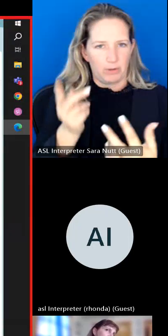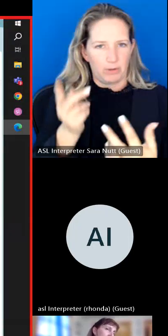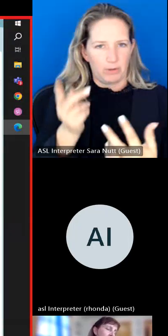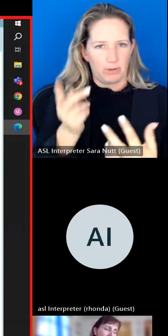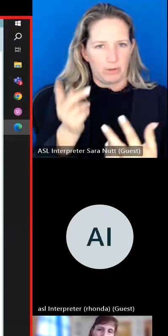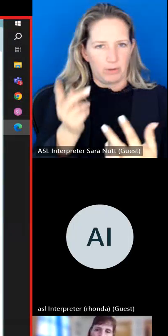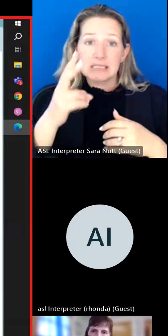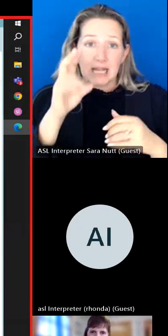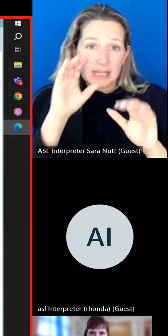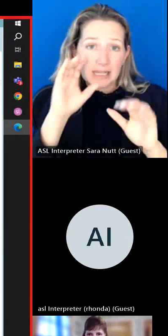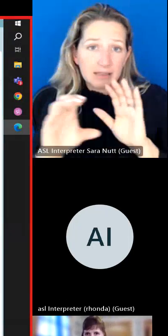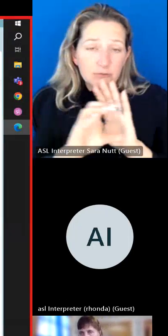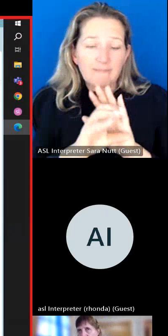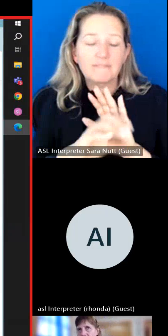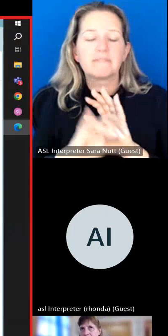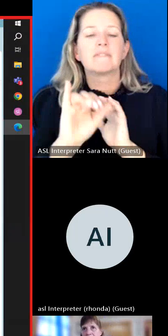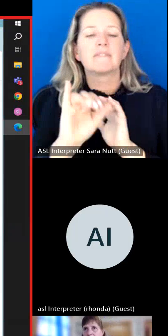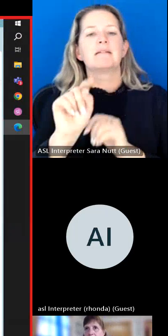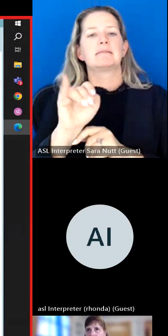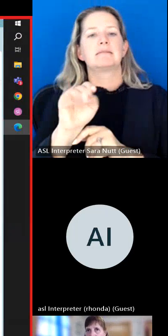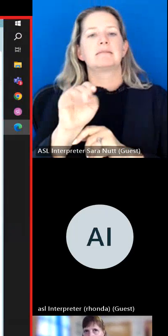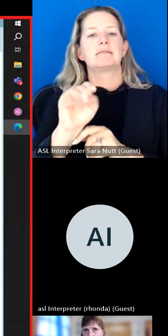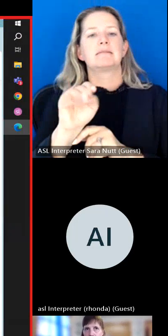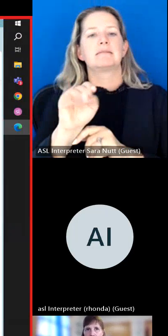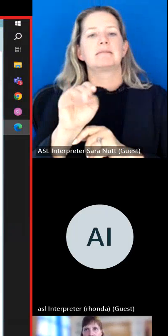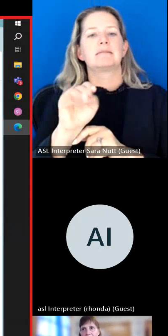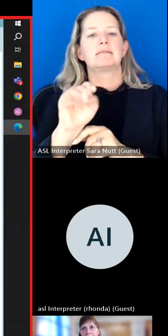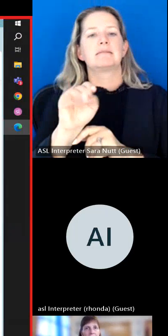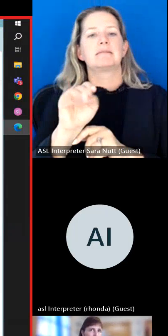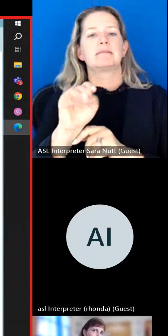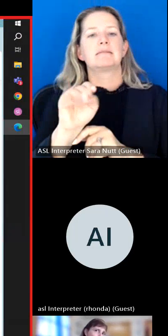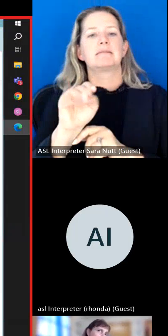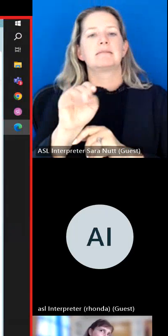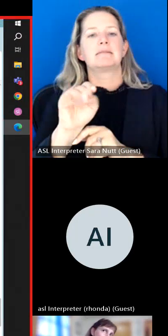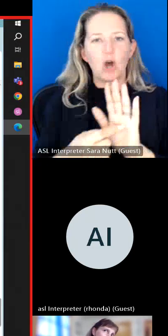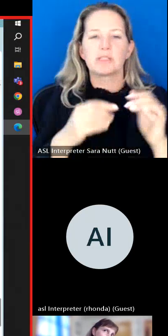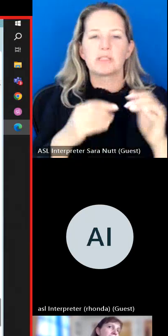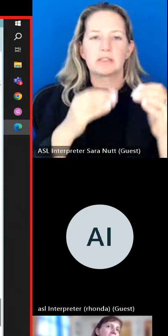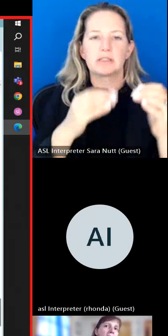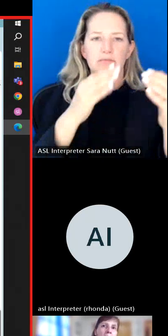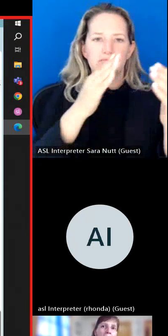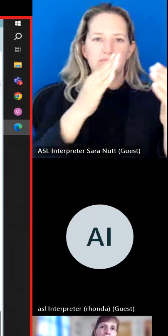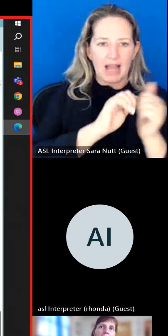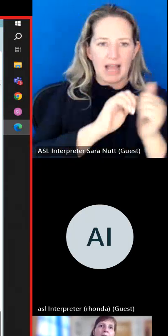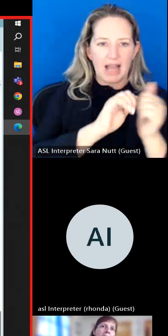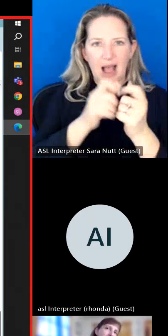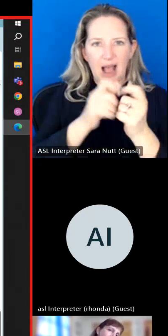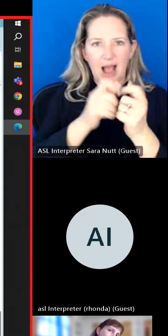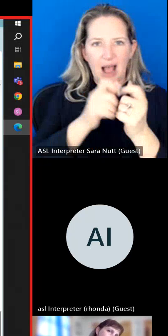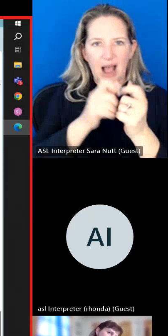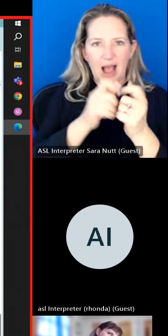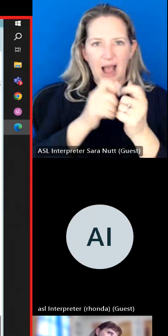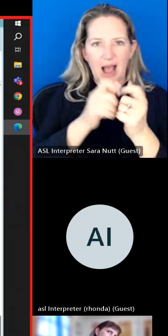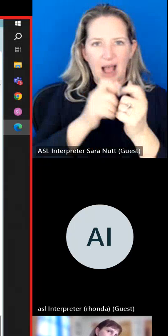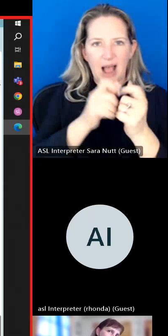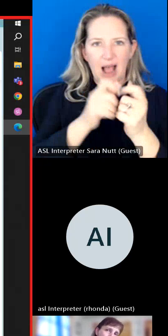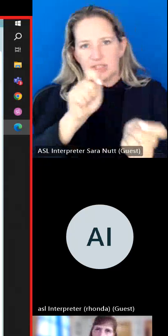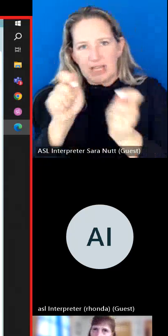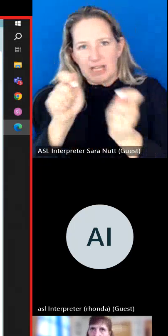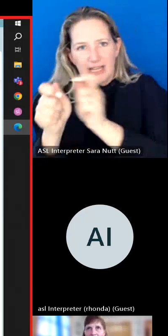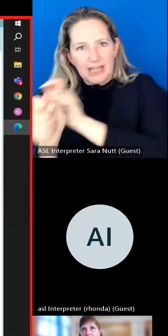timeline that shows the evolution of their team and milestones that they've had along the way. And finally,